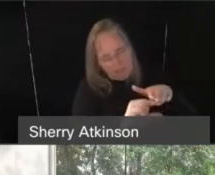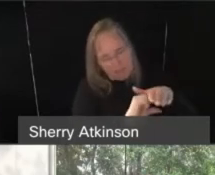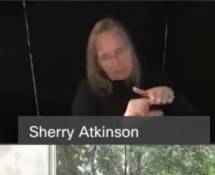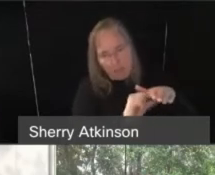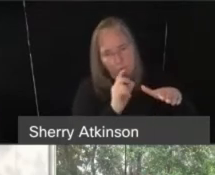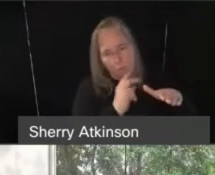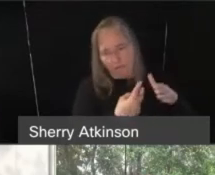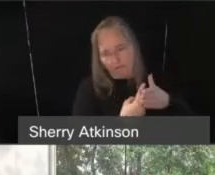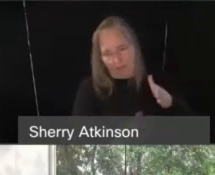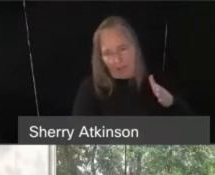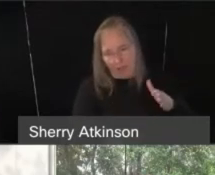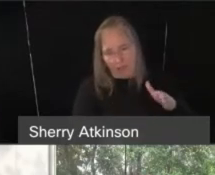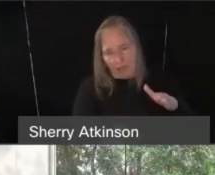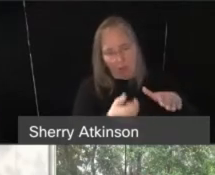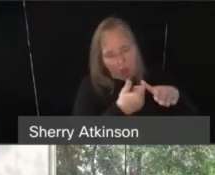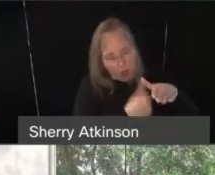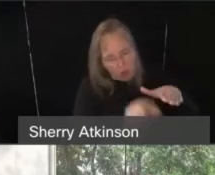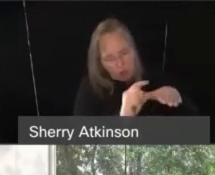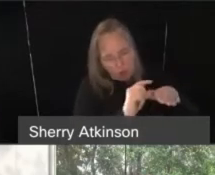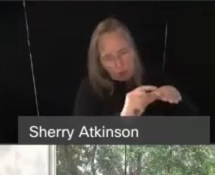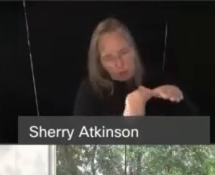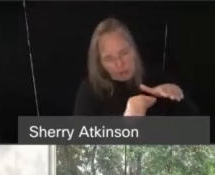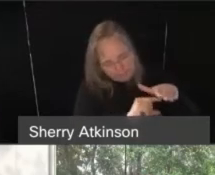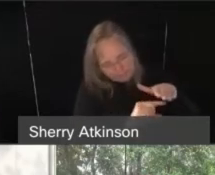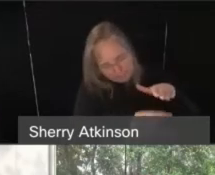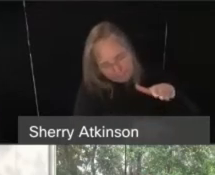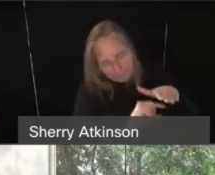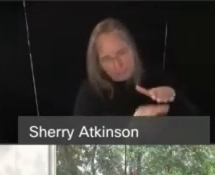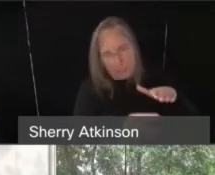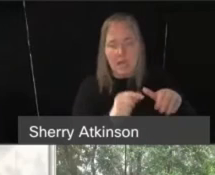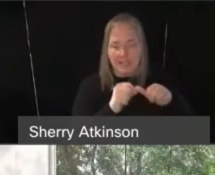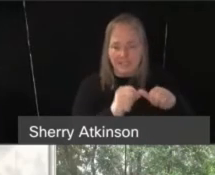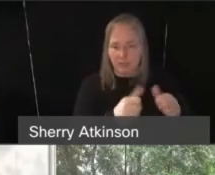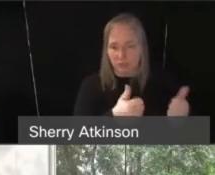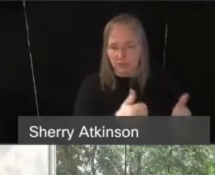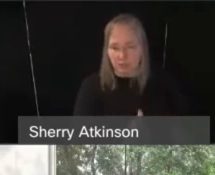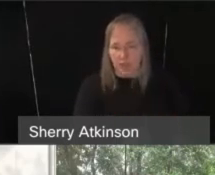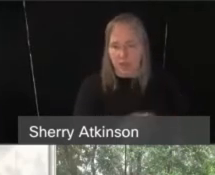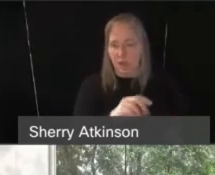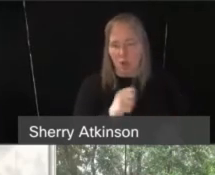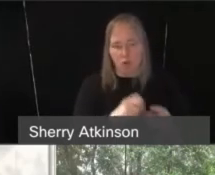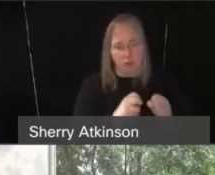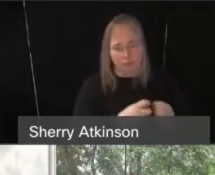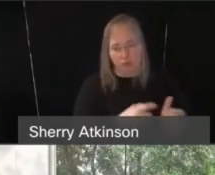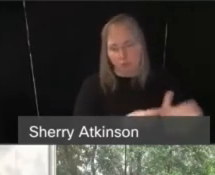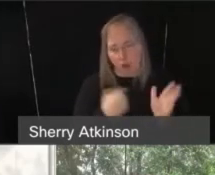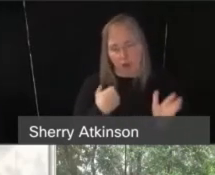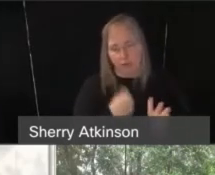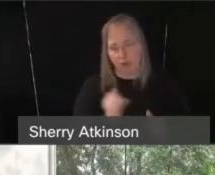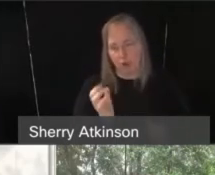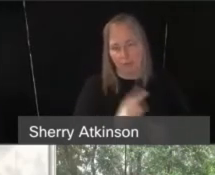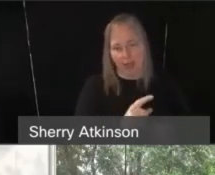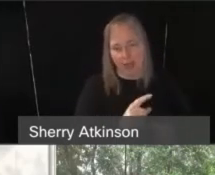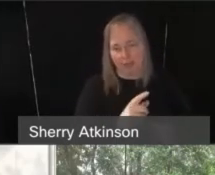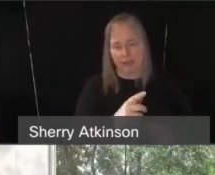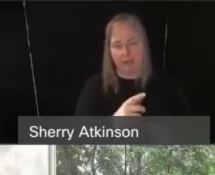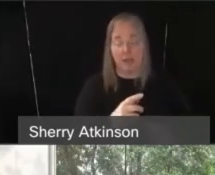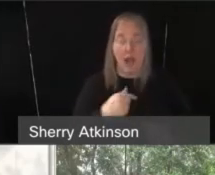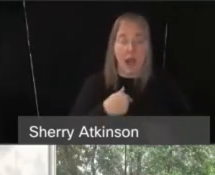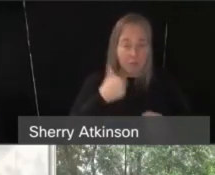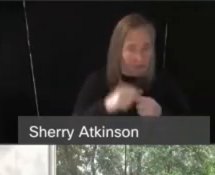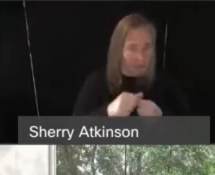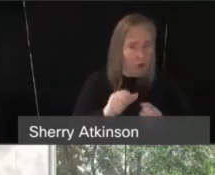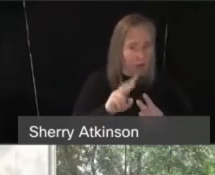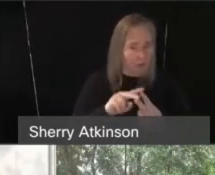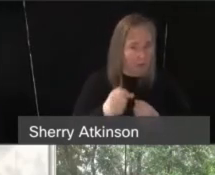roadway that continues to deteriorate, and other problems that will require us to go back. I do remember, I think a couple of years